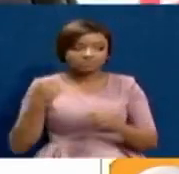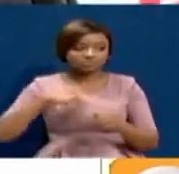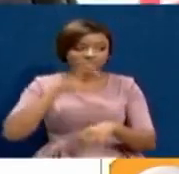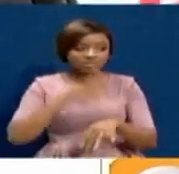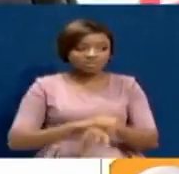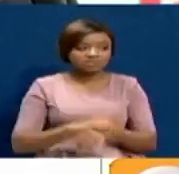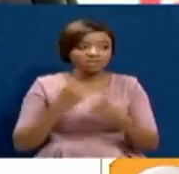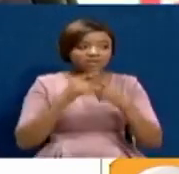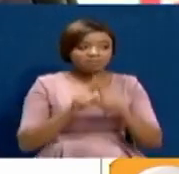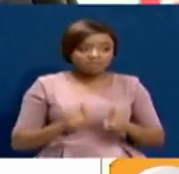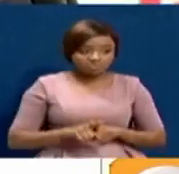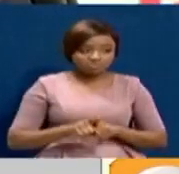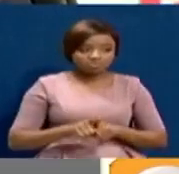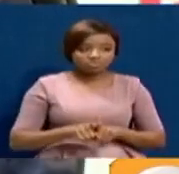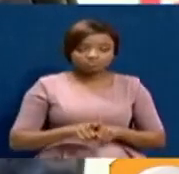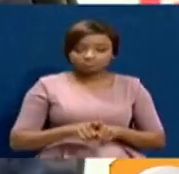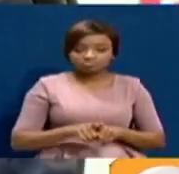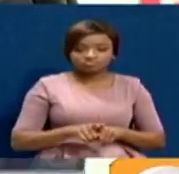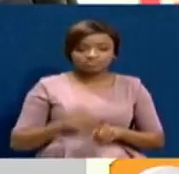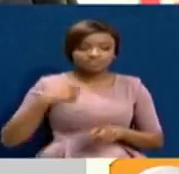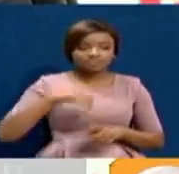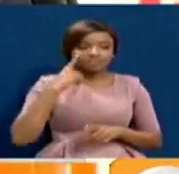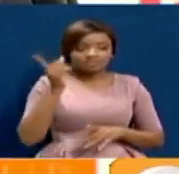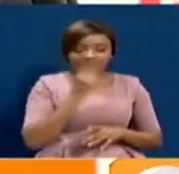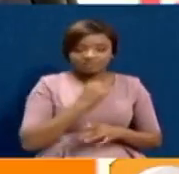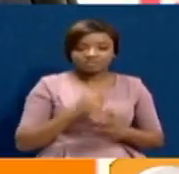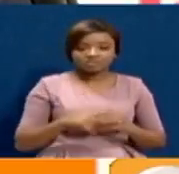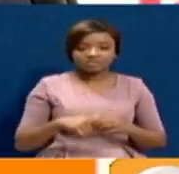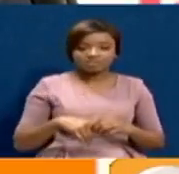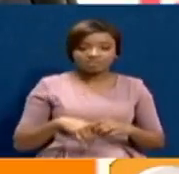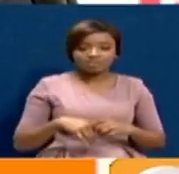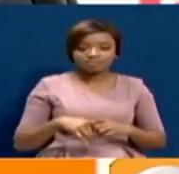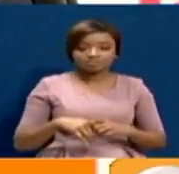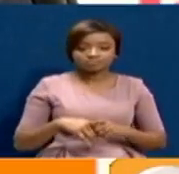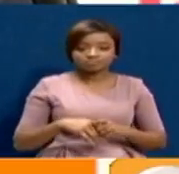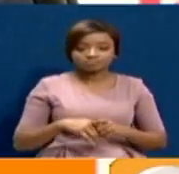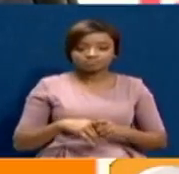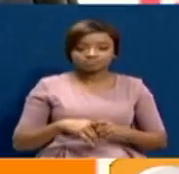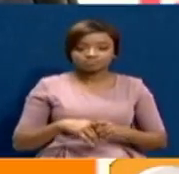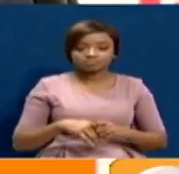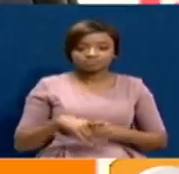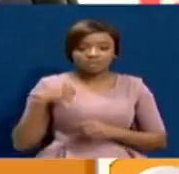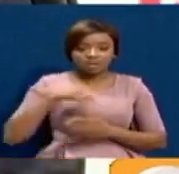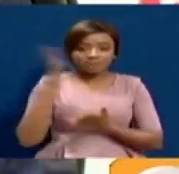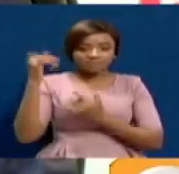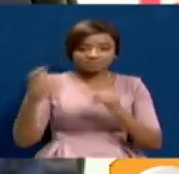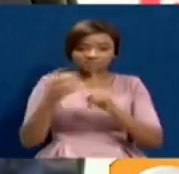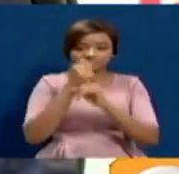Naturally, we say that our revenue performance is below our